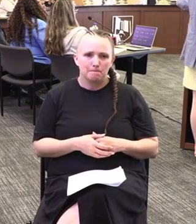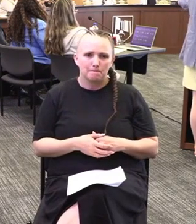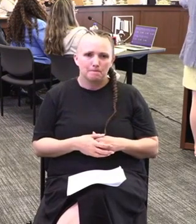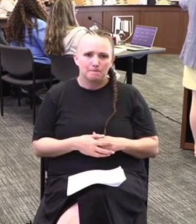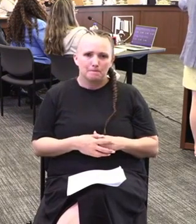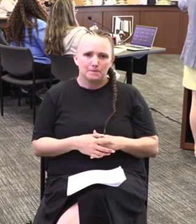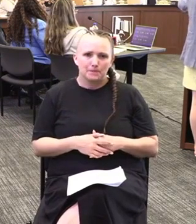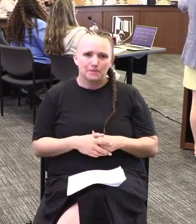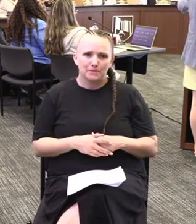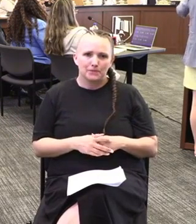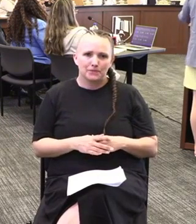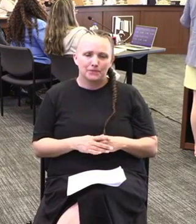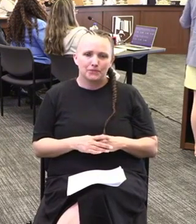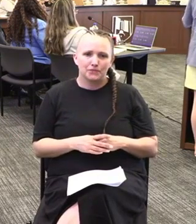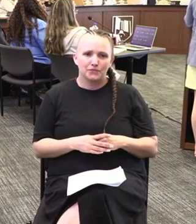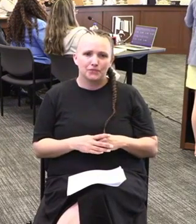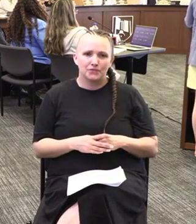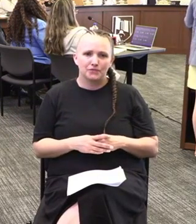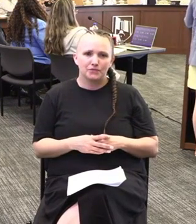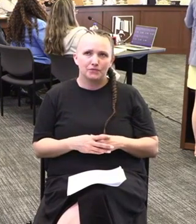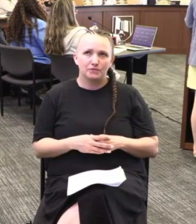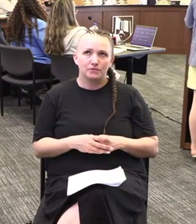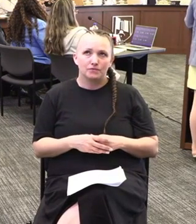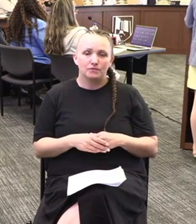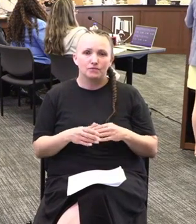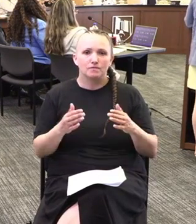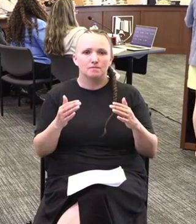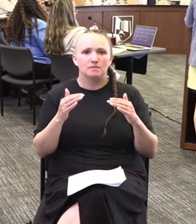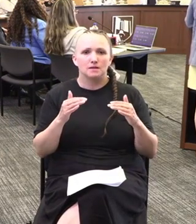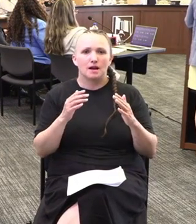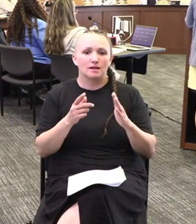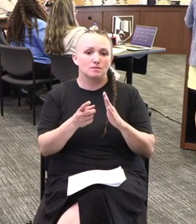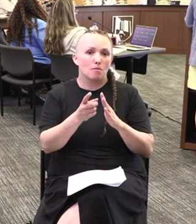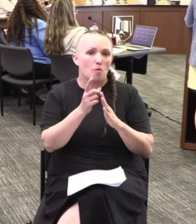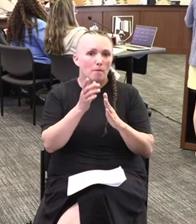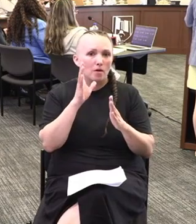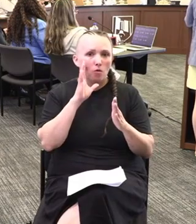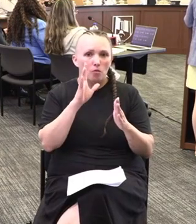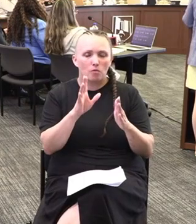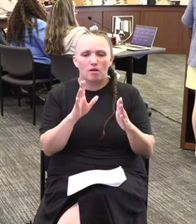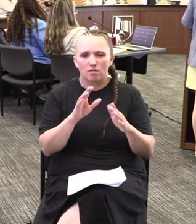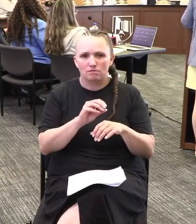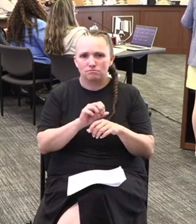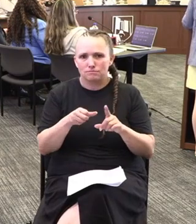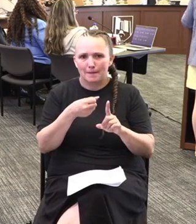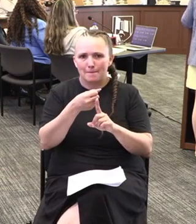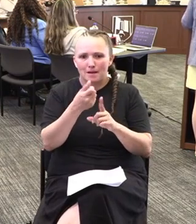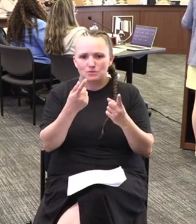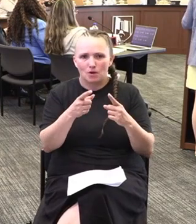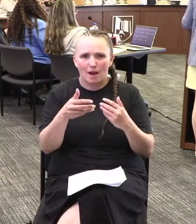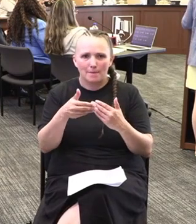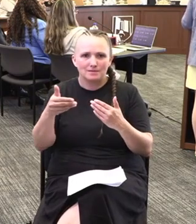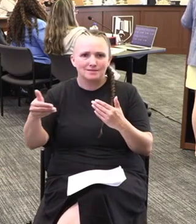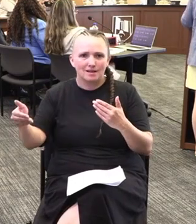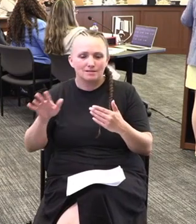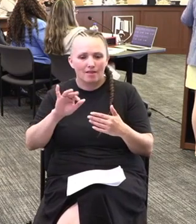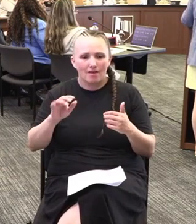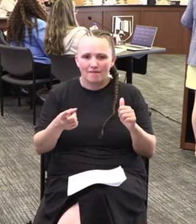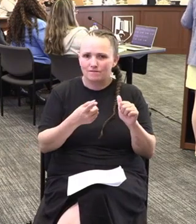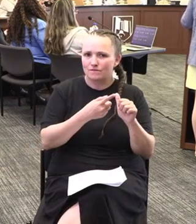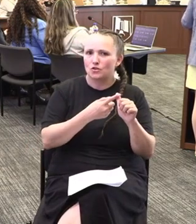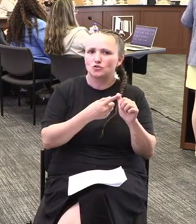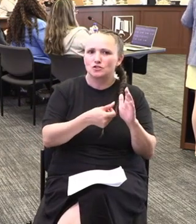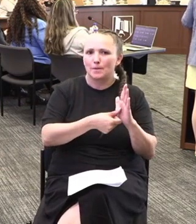The next moment shapes everything that comes next. that very first impression,